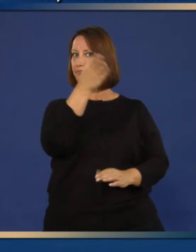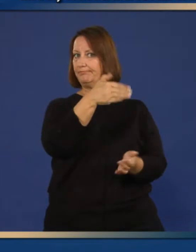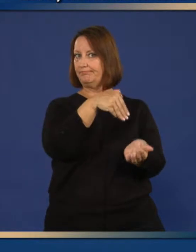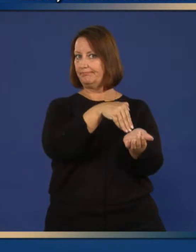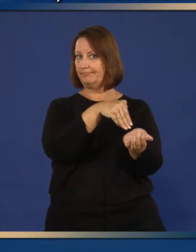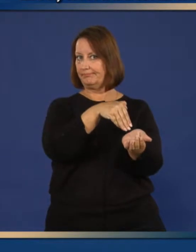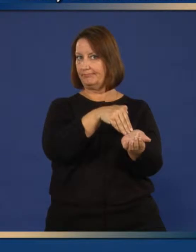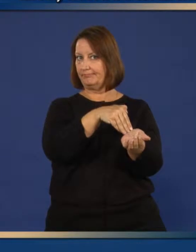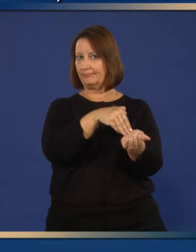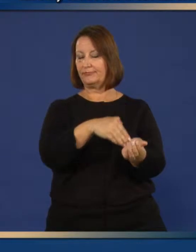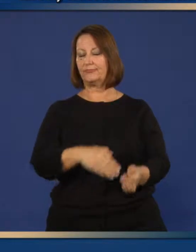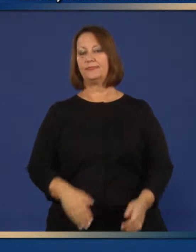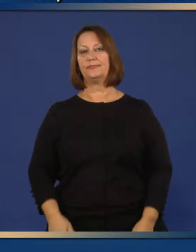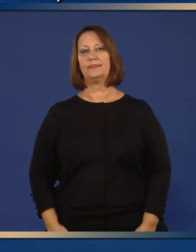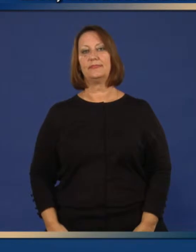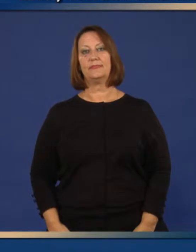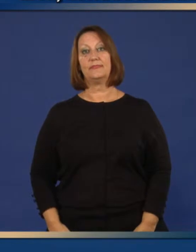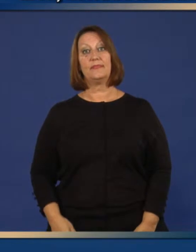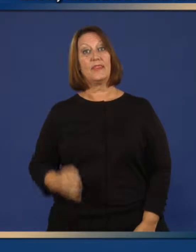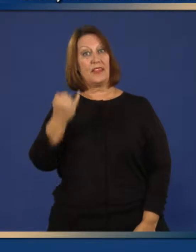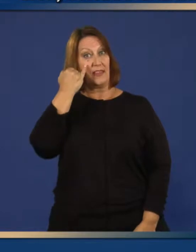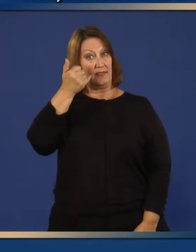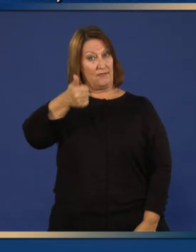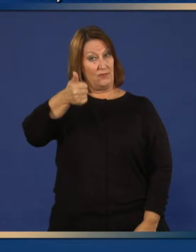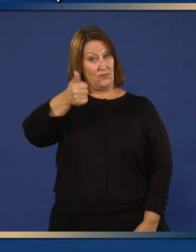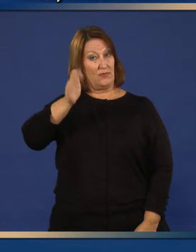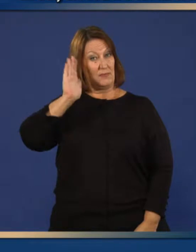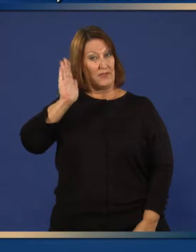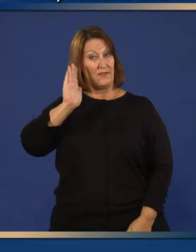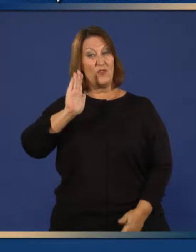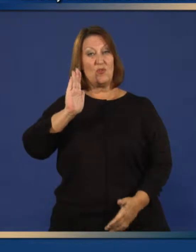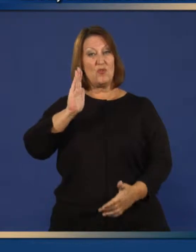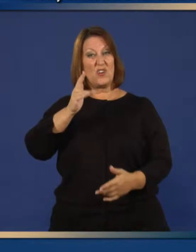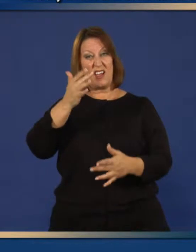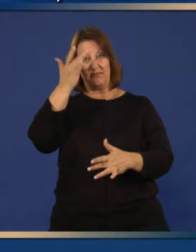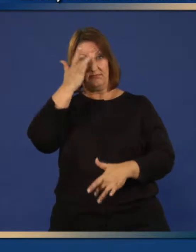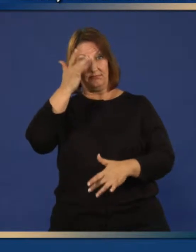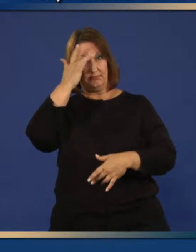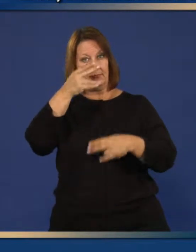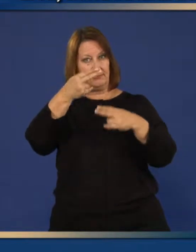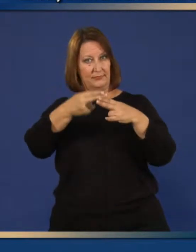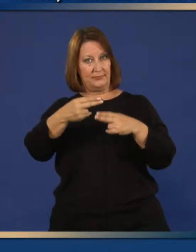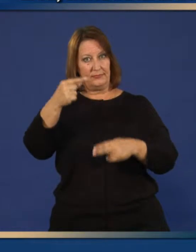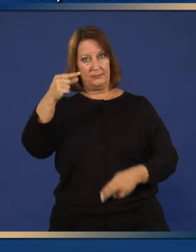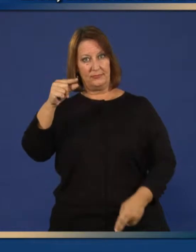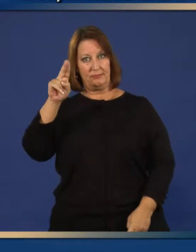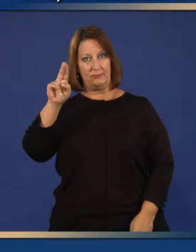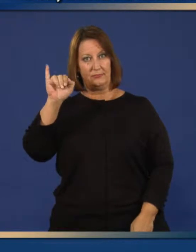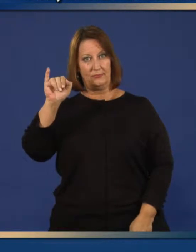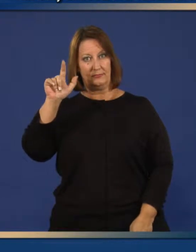Tell your healthcare provider if you ever had Guillain-Barré syndrome,